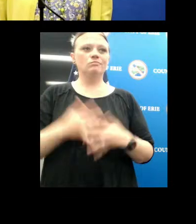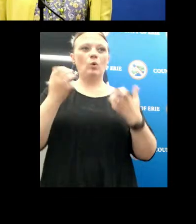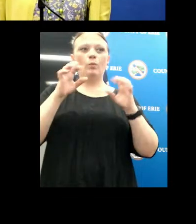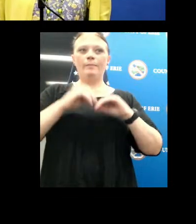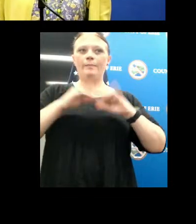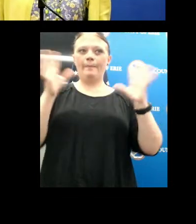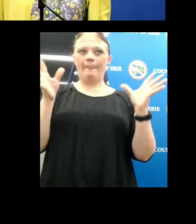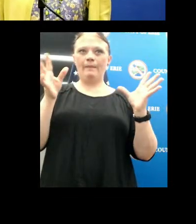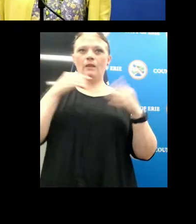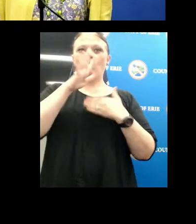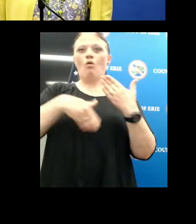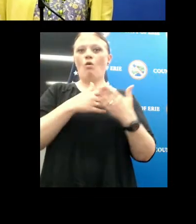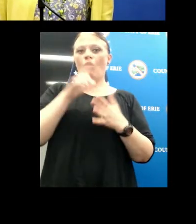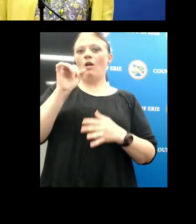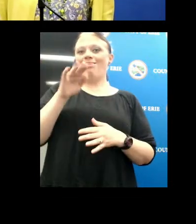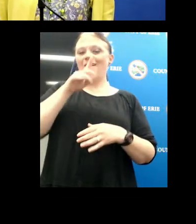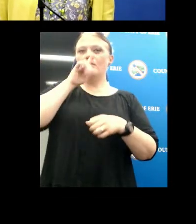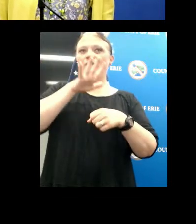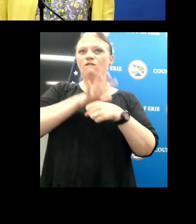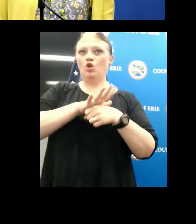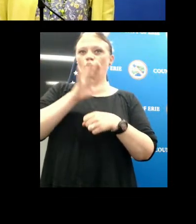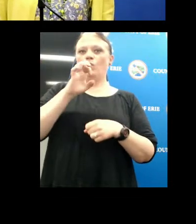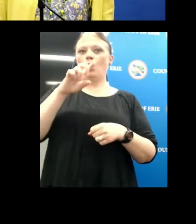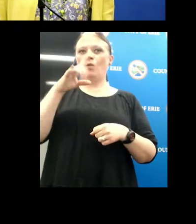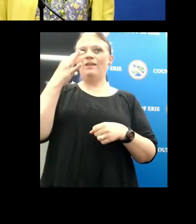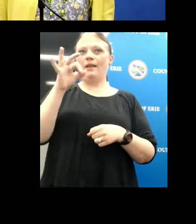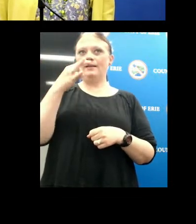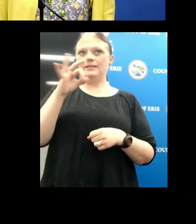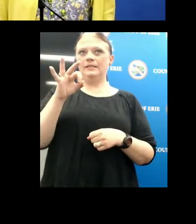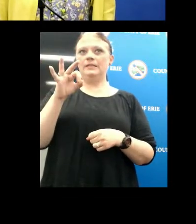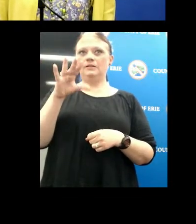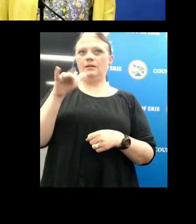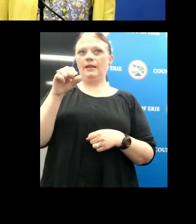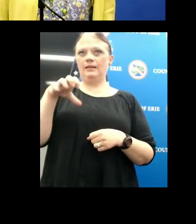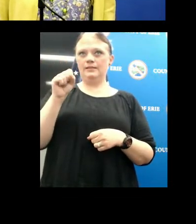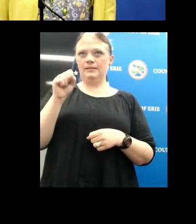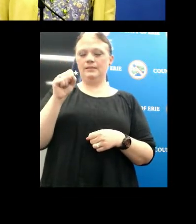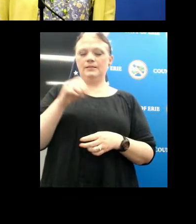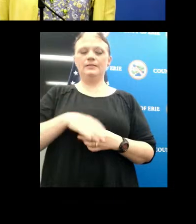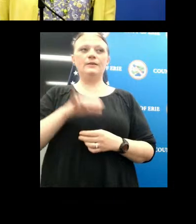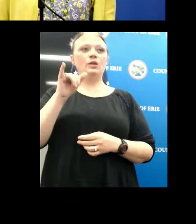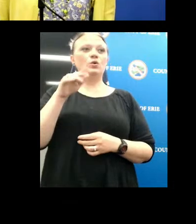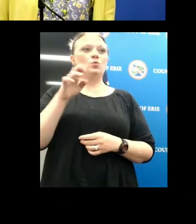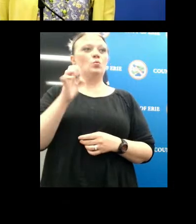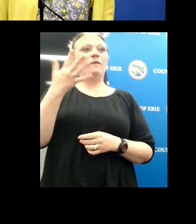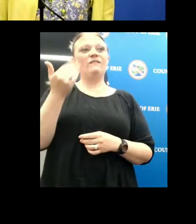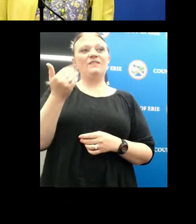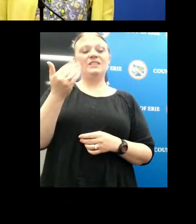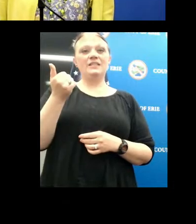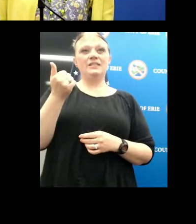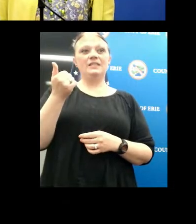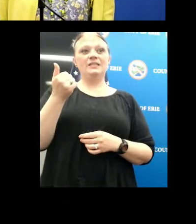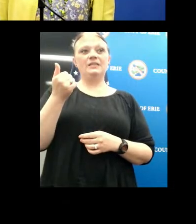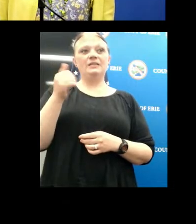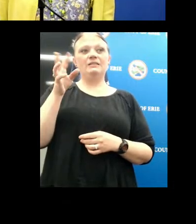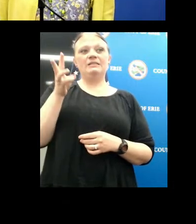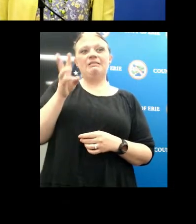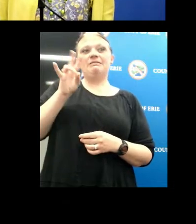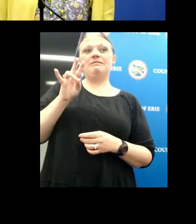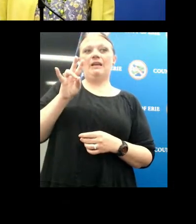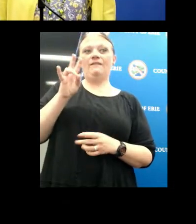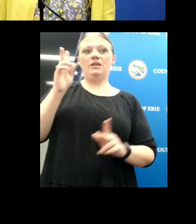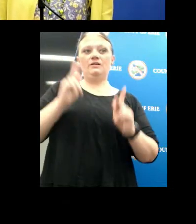want to clarify, these are all laboratory confirmed COVID-19 cases. On June 15th, there were